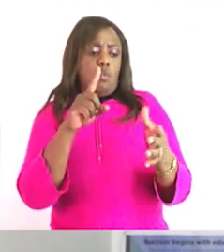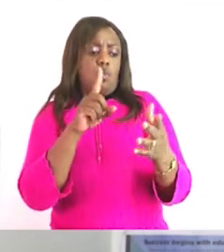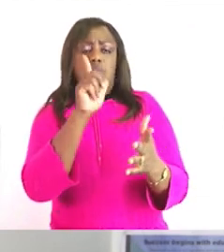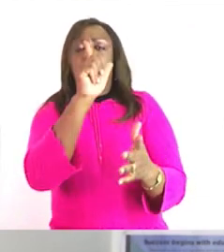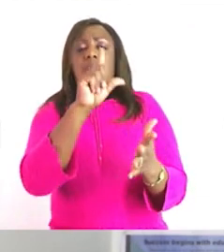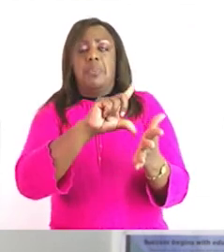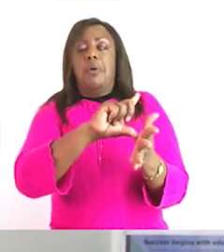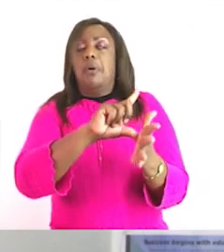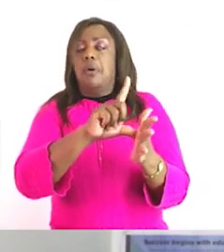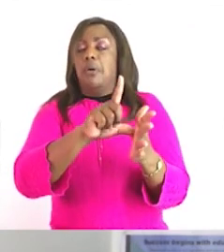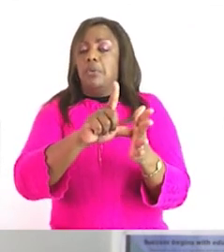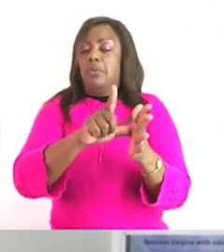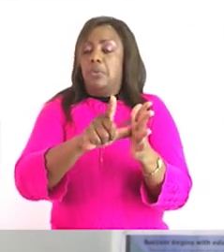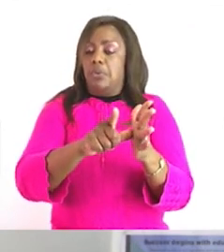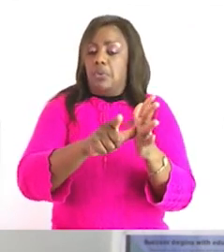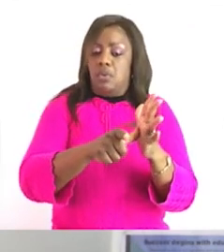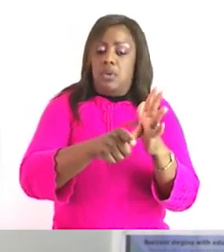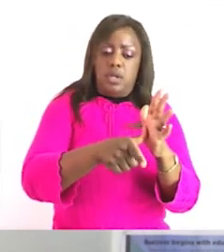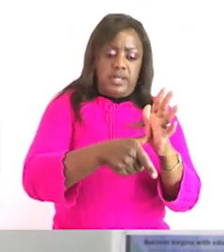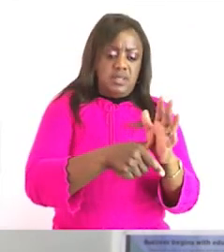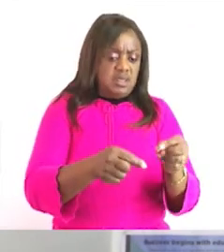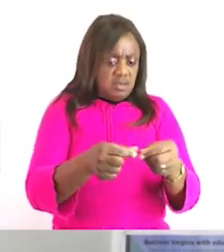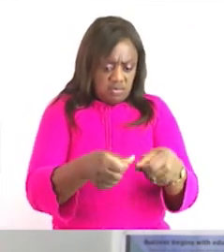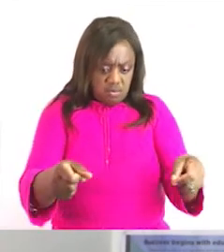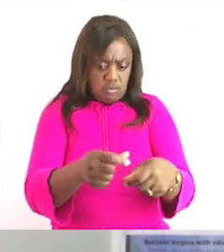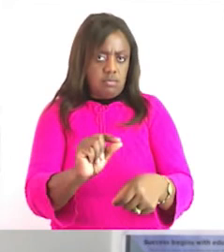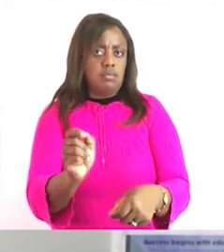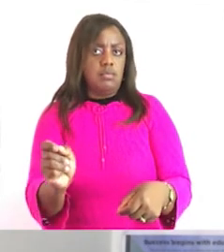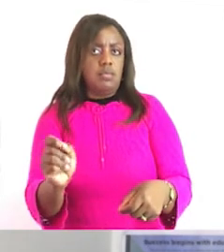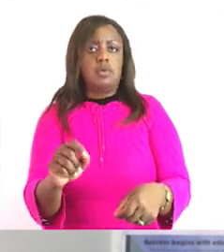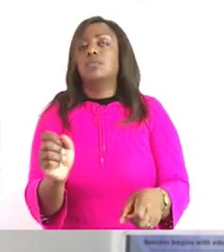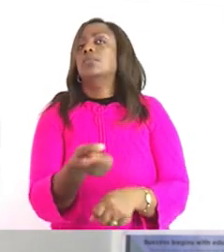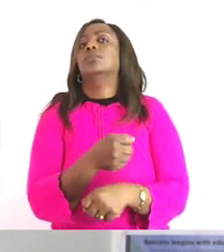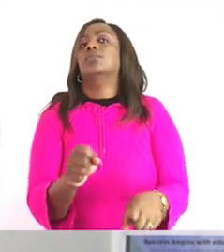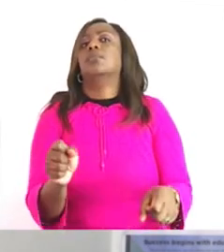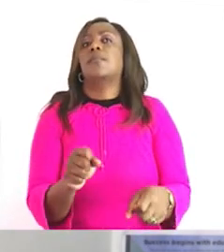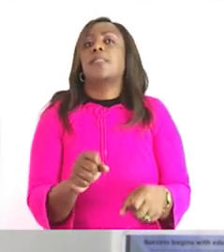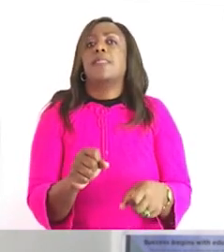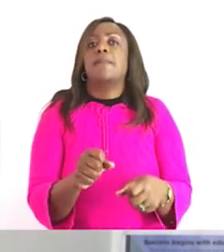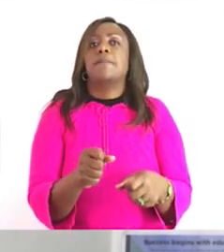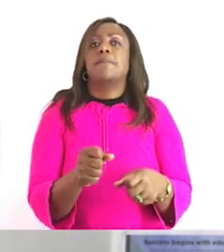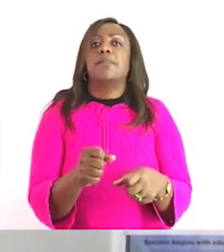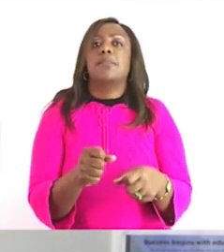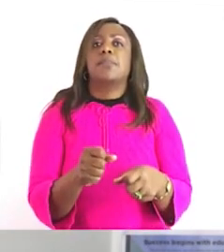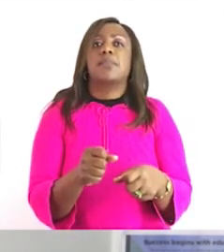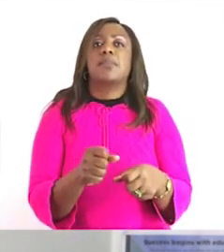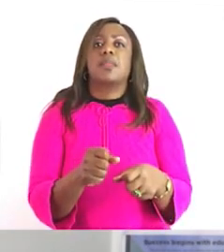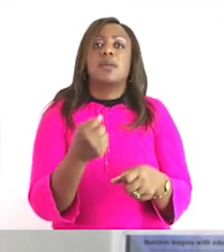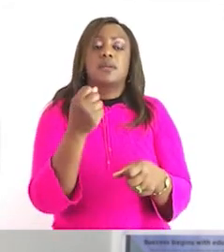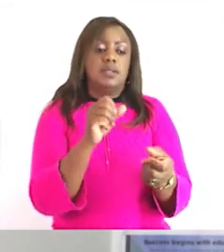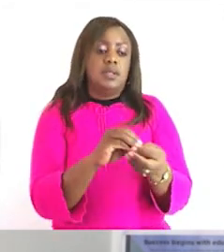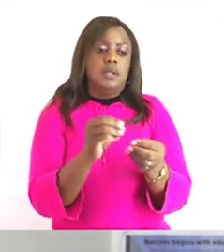hour to measure the length of a pen. Then if you measure it and you find it in